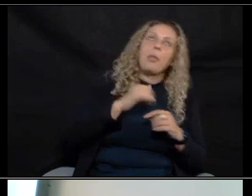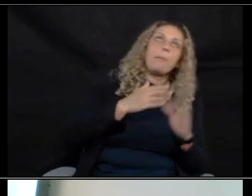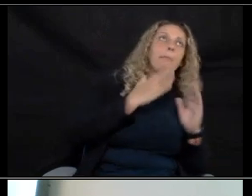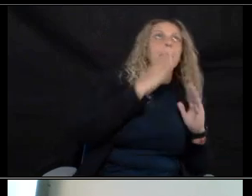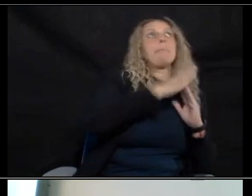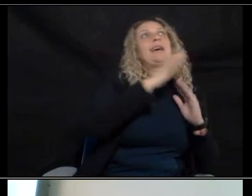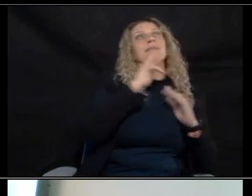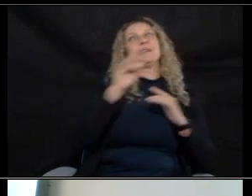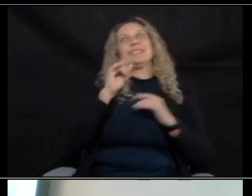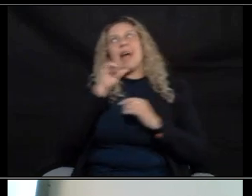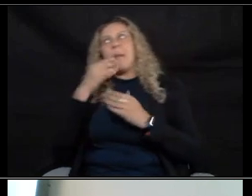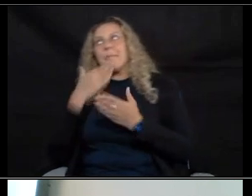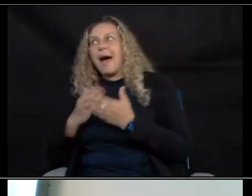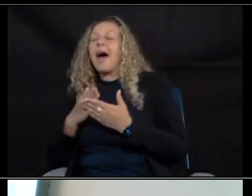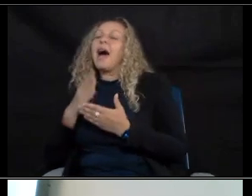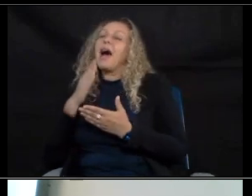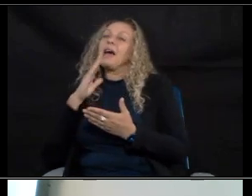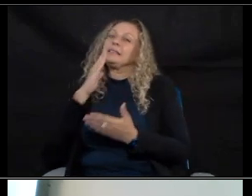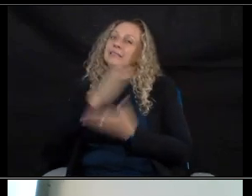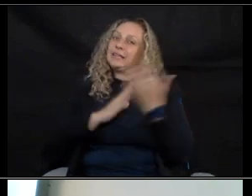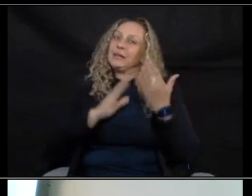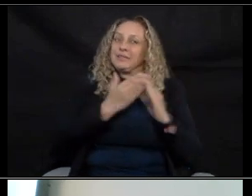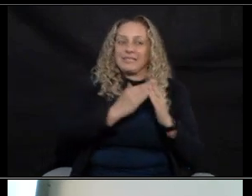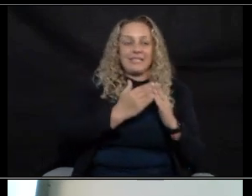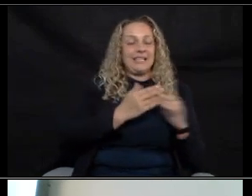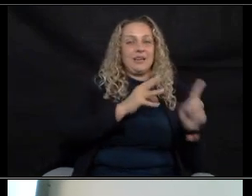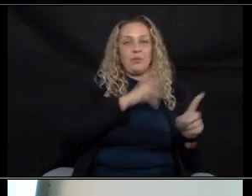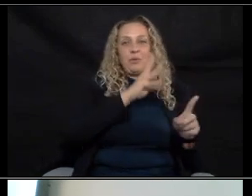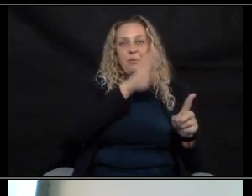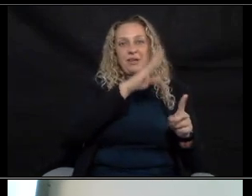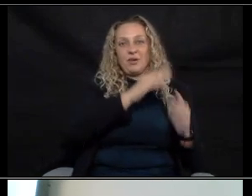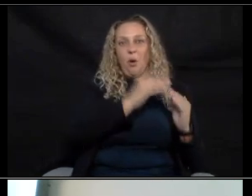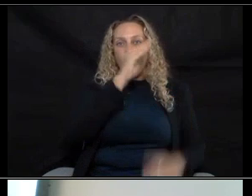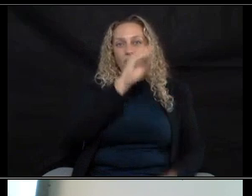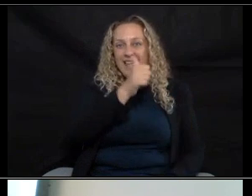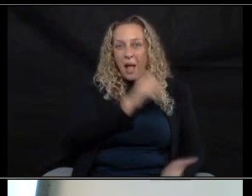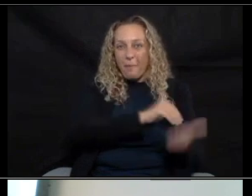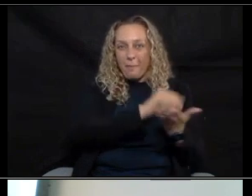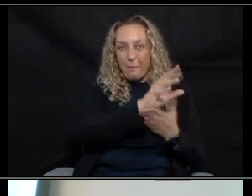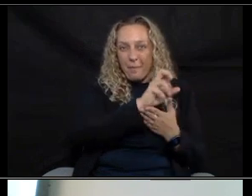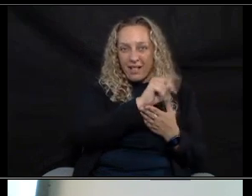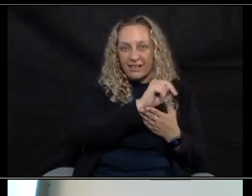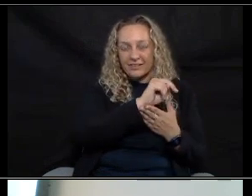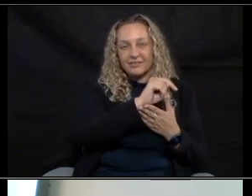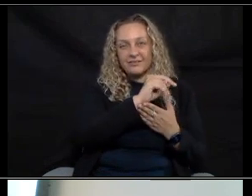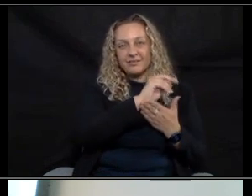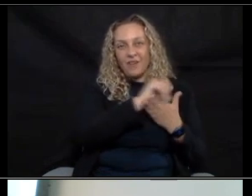you know, we fared better than some other cities. You know, West Palm's taken a well over $10 million hit. They're talking layoffs.